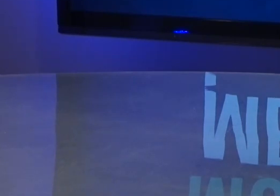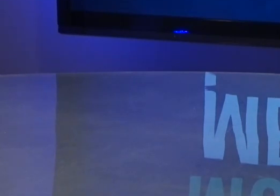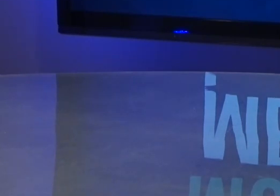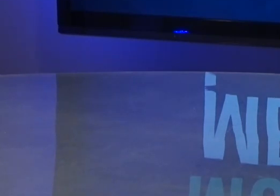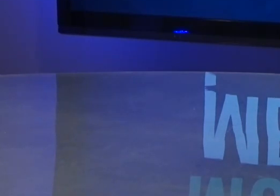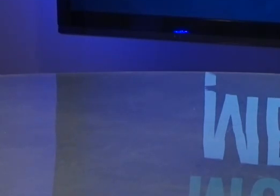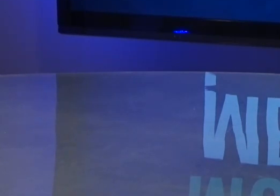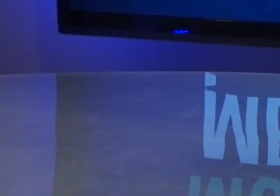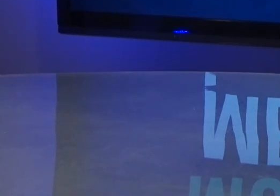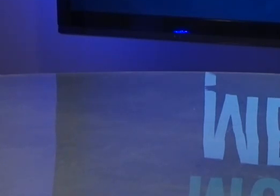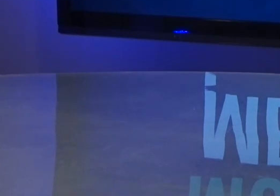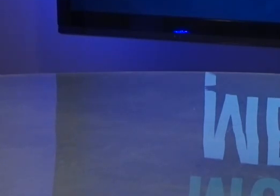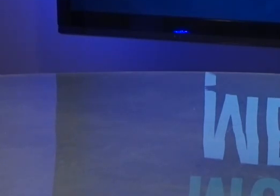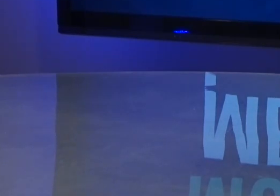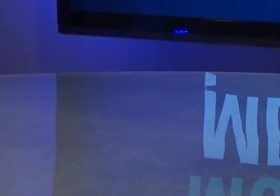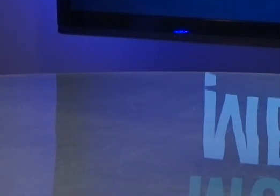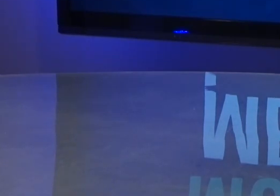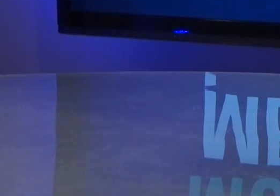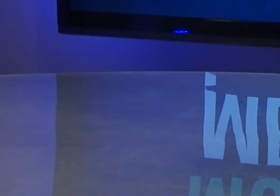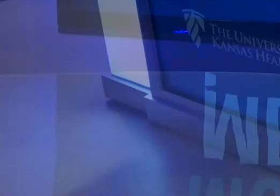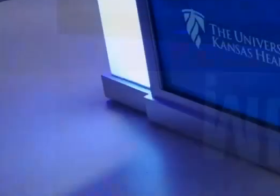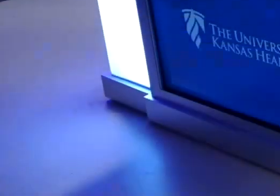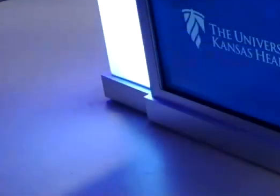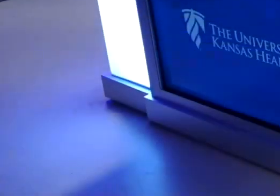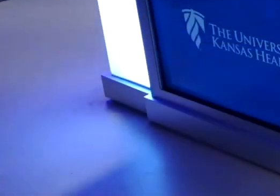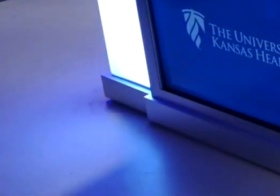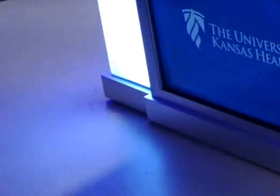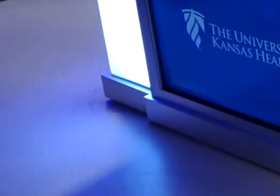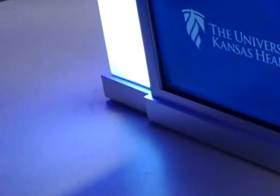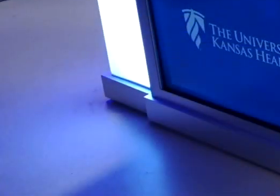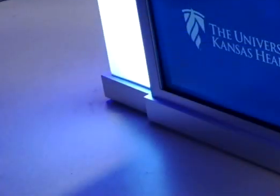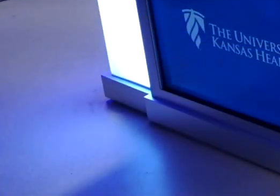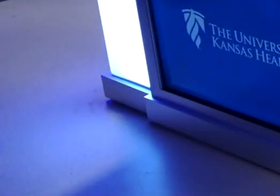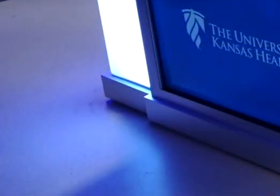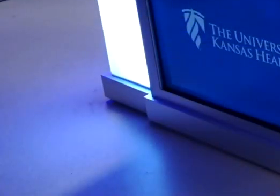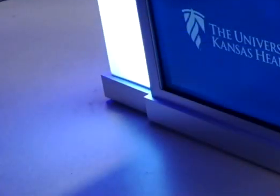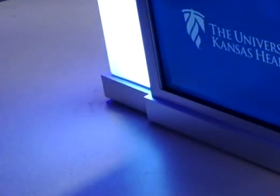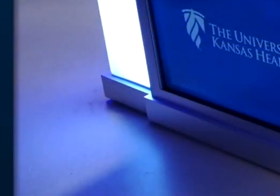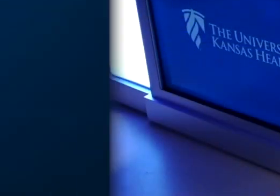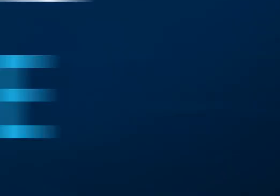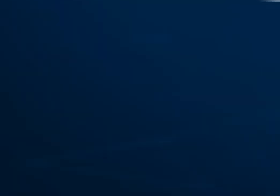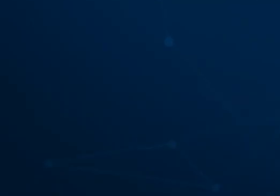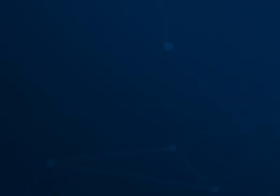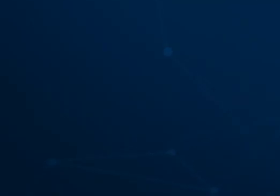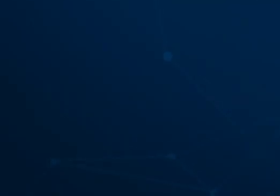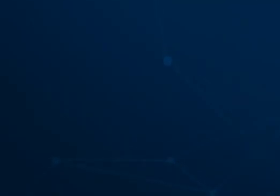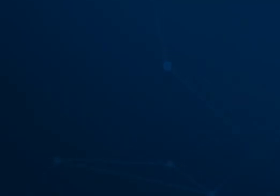live shows 5 days a week starting September 6th. So please go out, make it a great day.